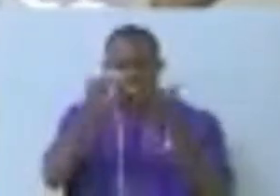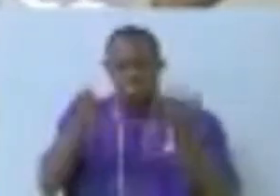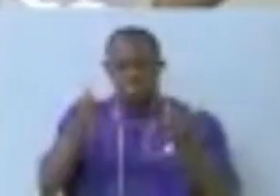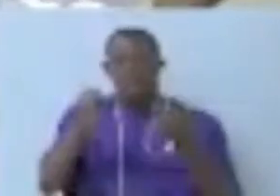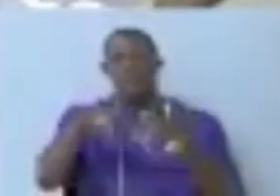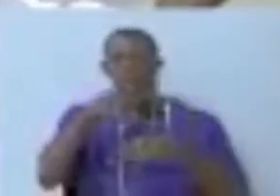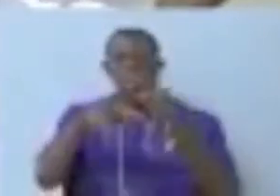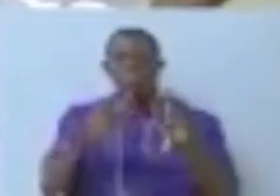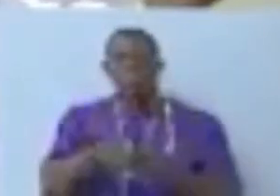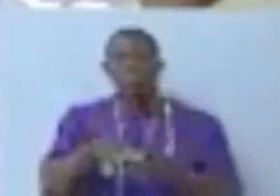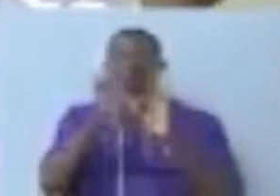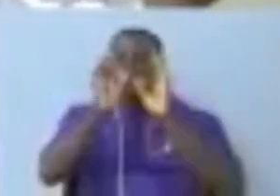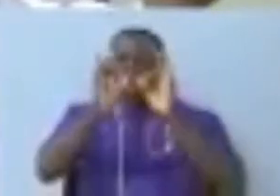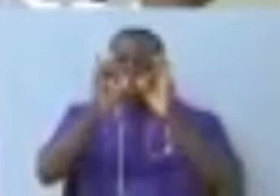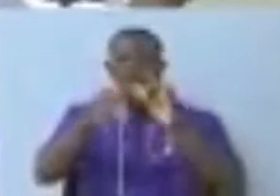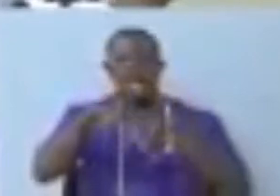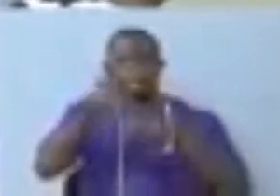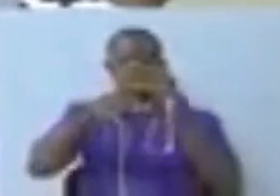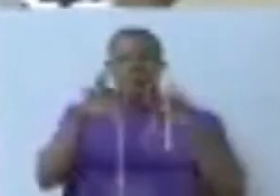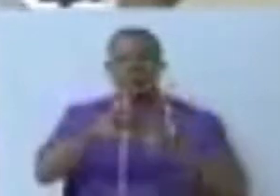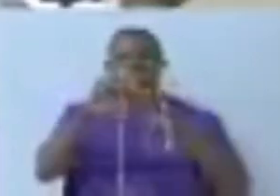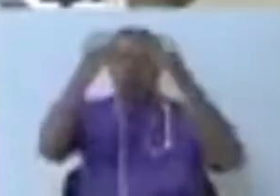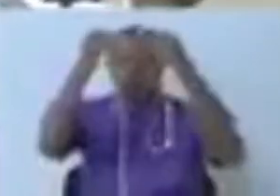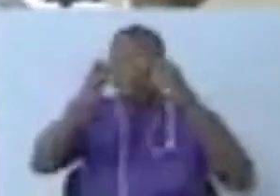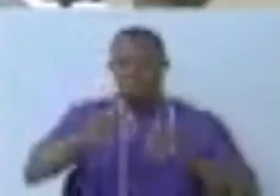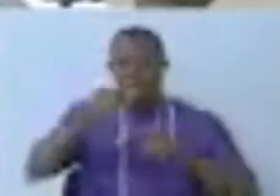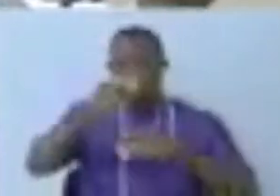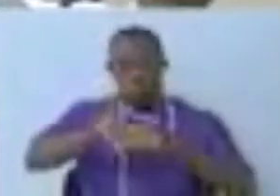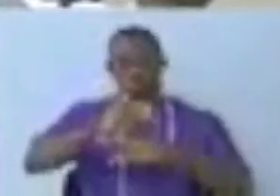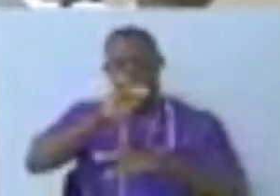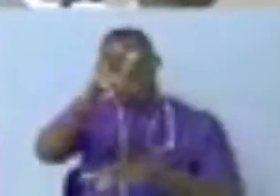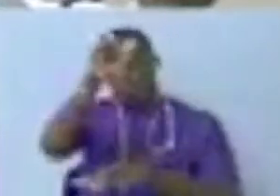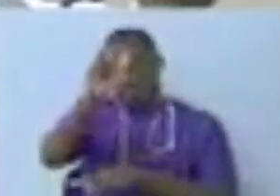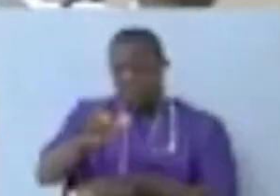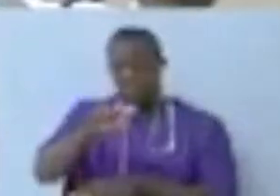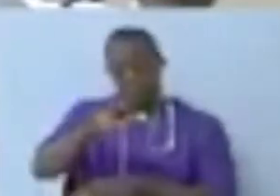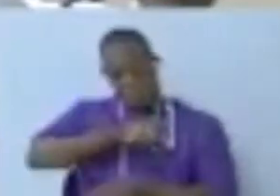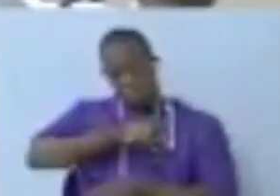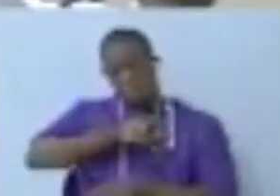goes forward to attribute statements to him personally, not